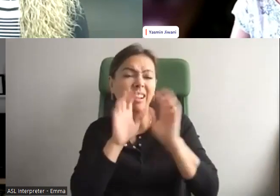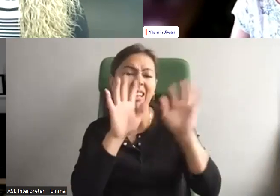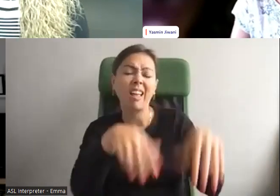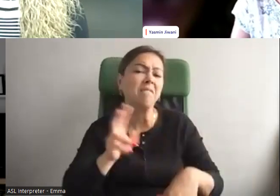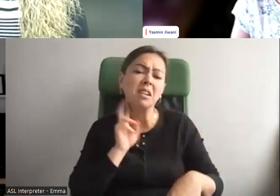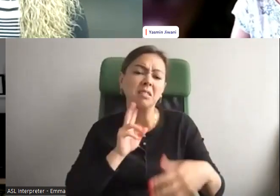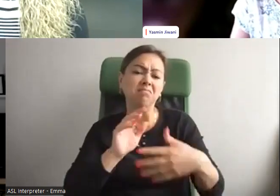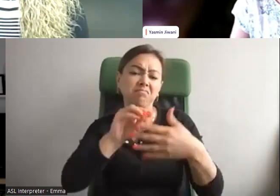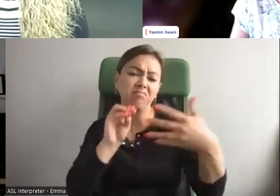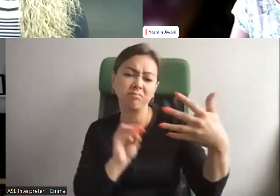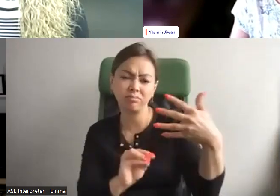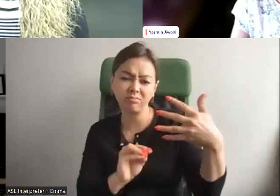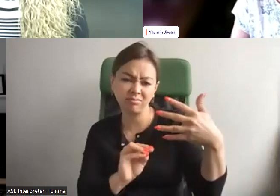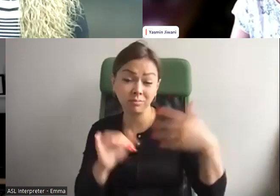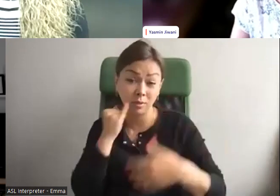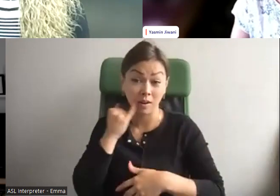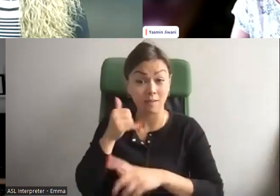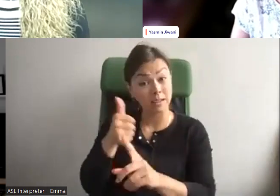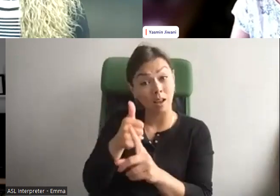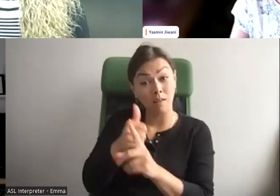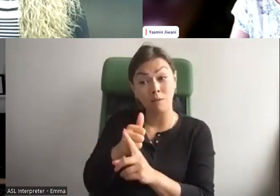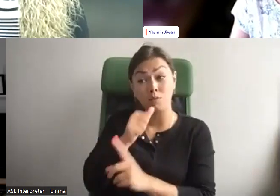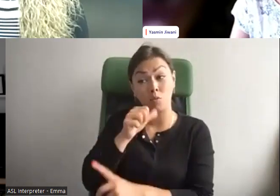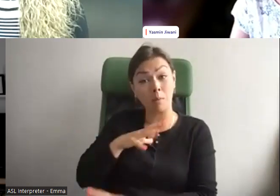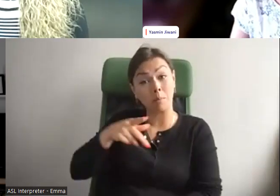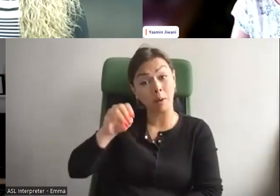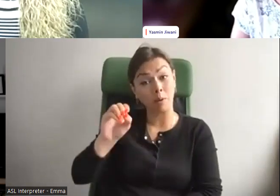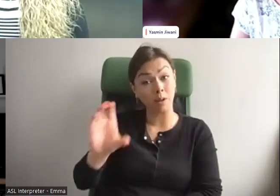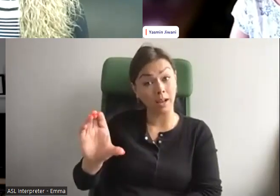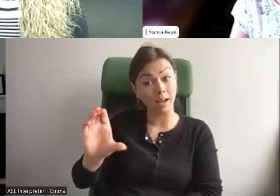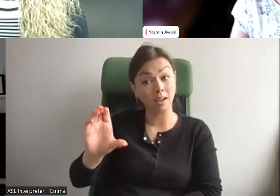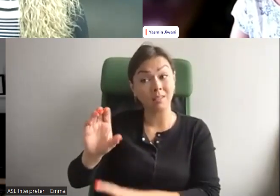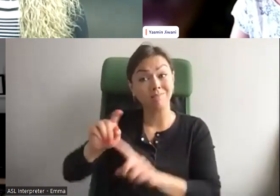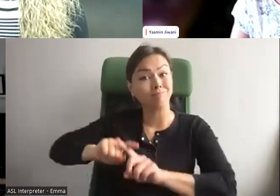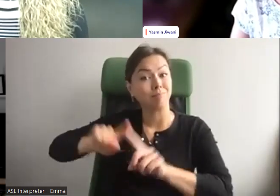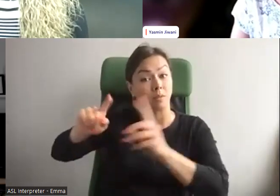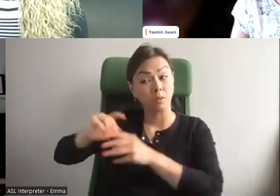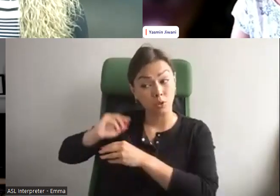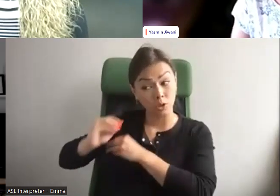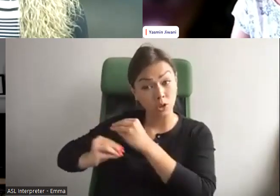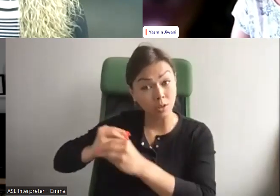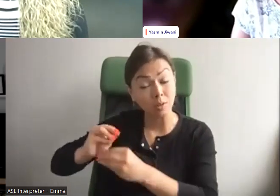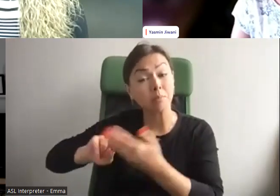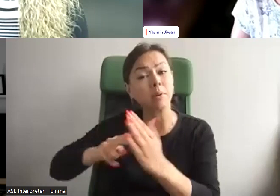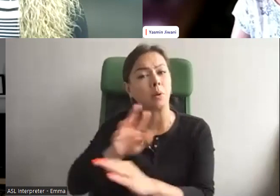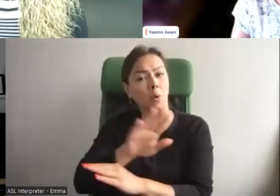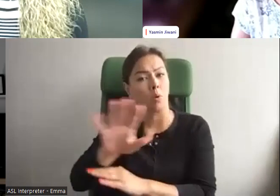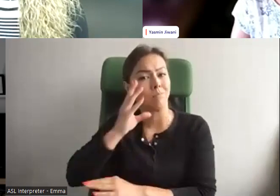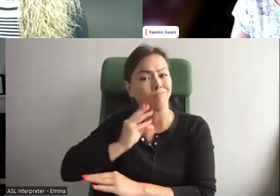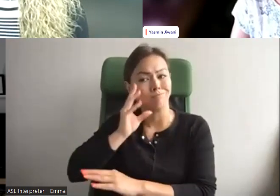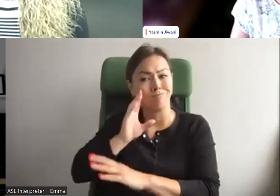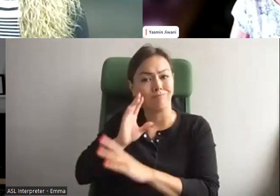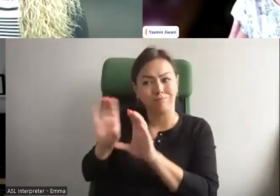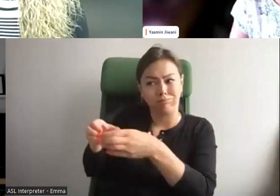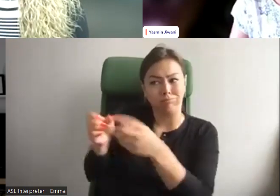from a different tradition, your experiences are likely to be confined to that space in that